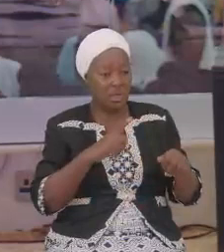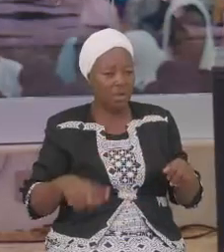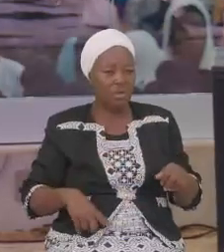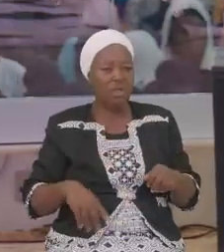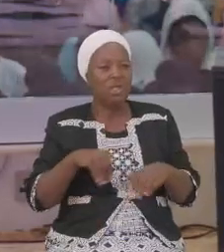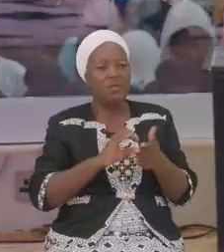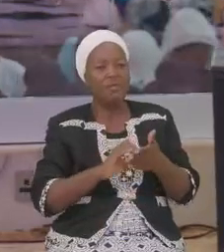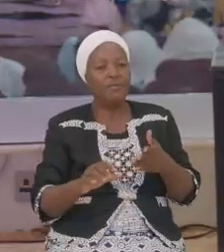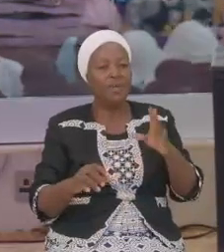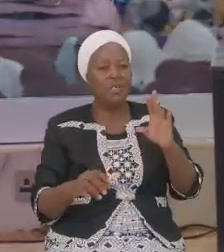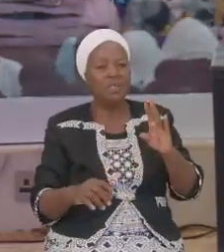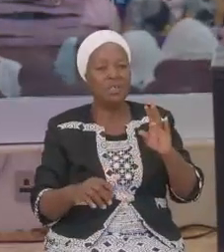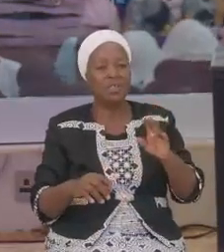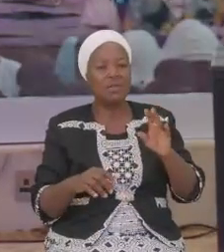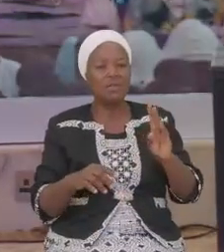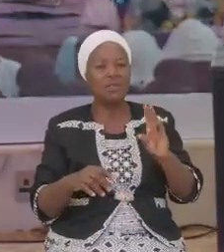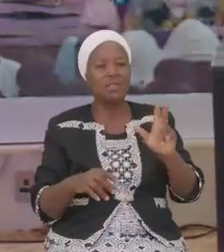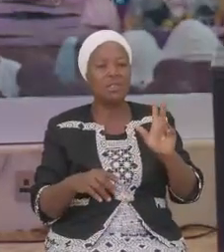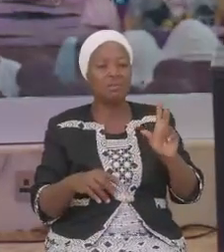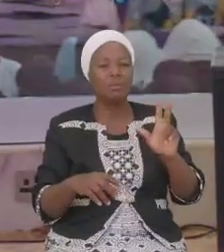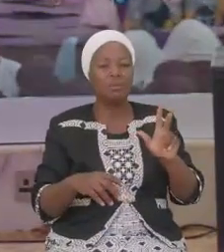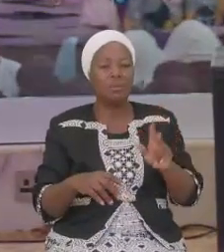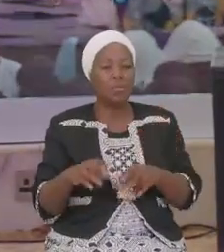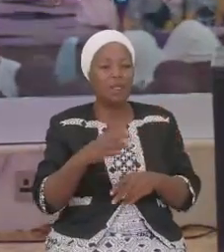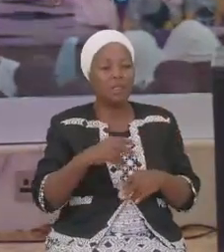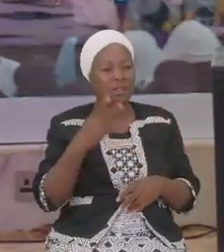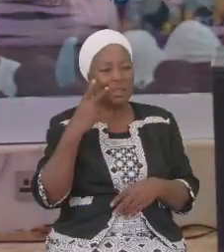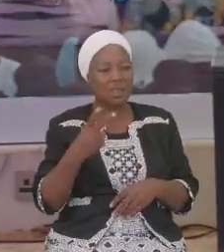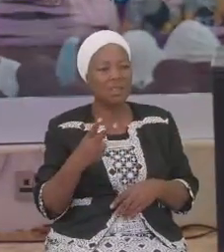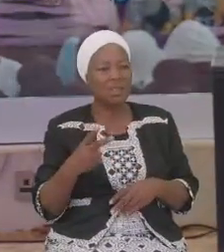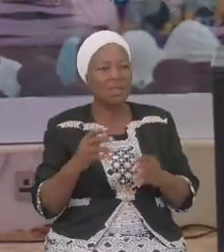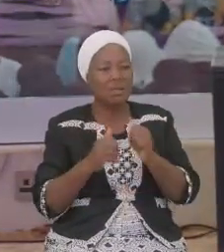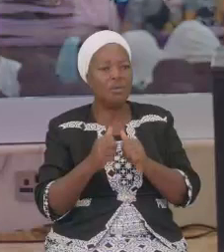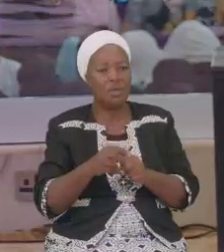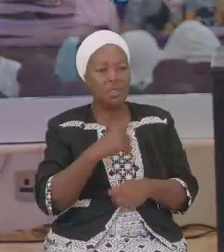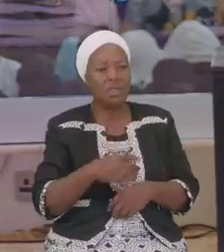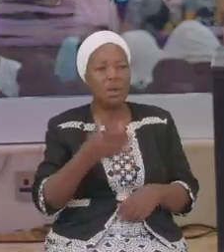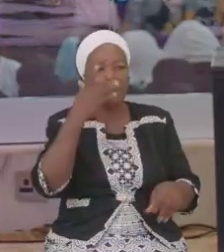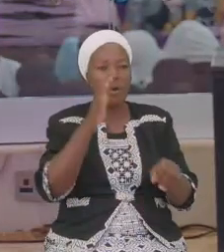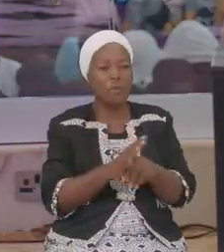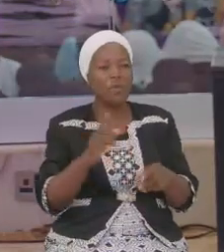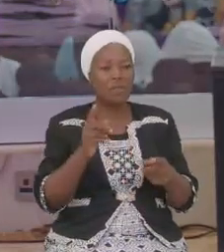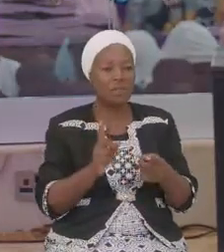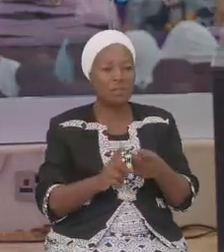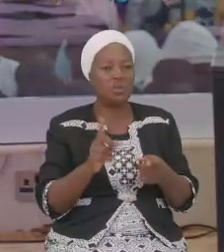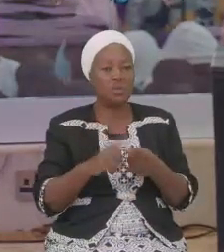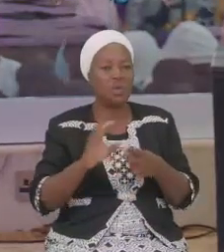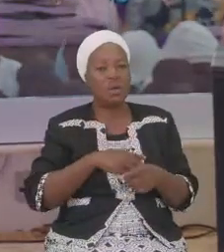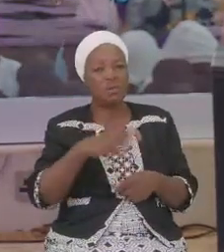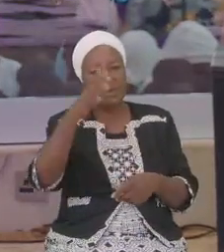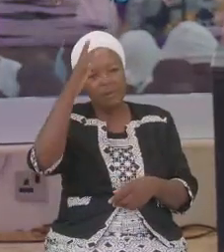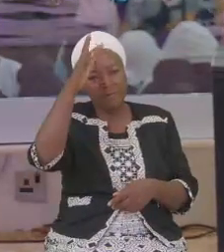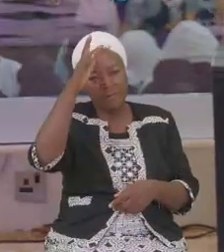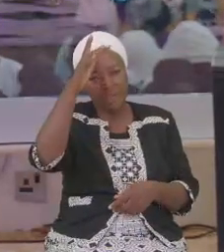it says in verse 73, the oath which is sware to our father Abraham. In verse